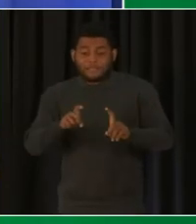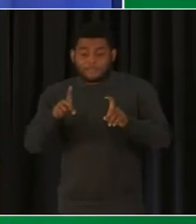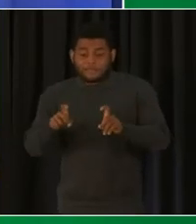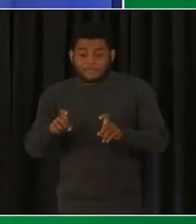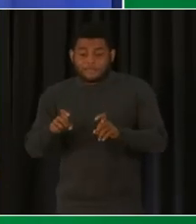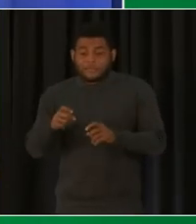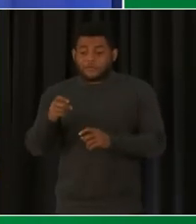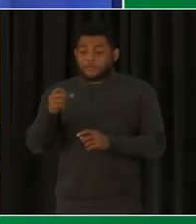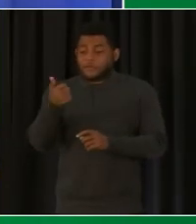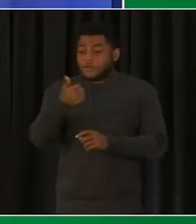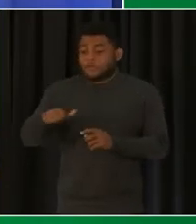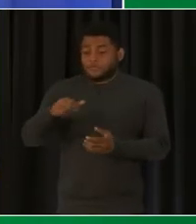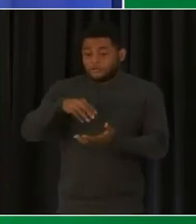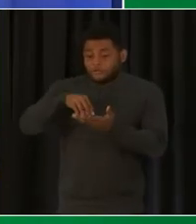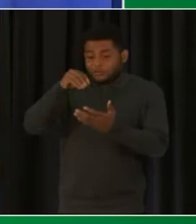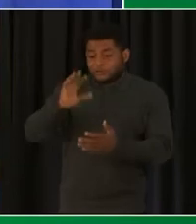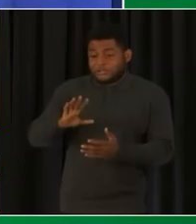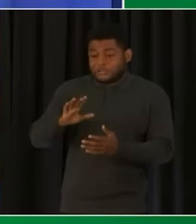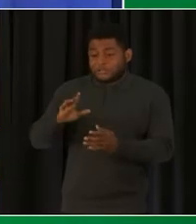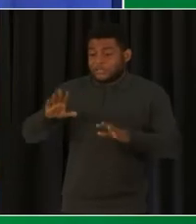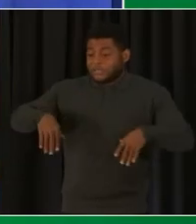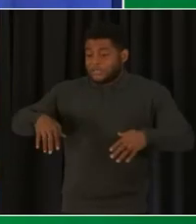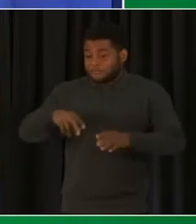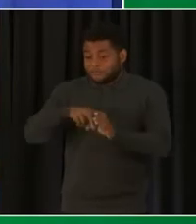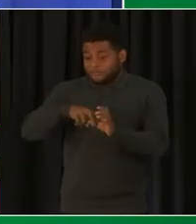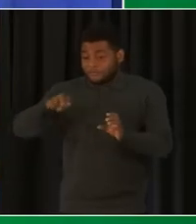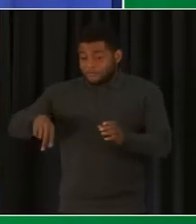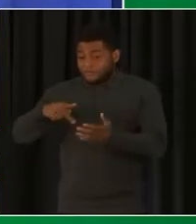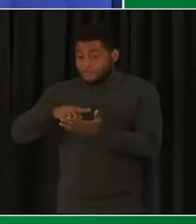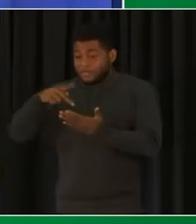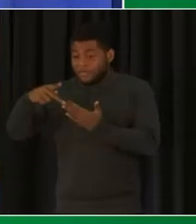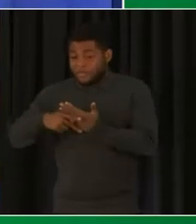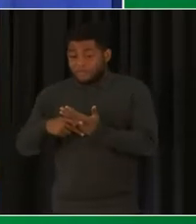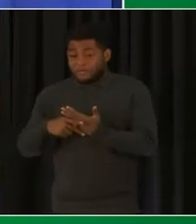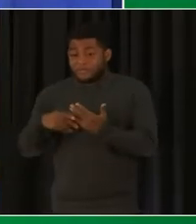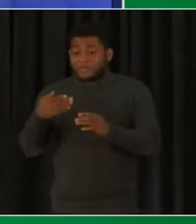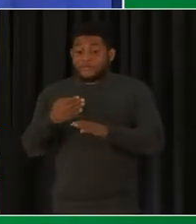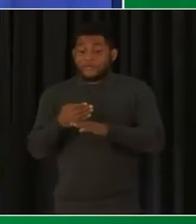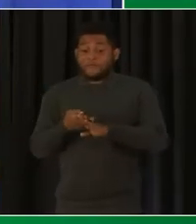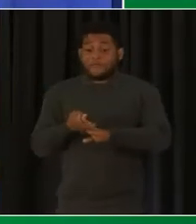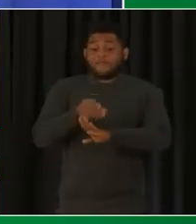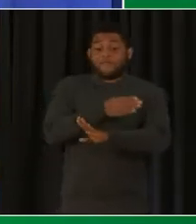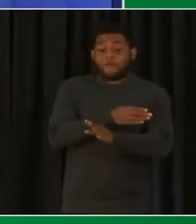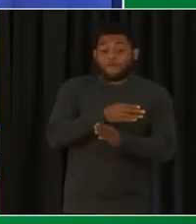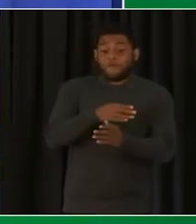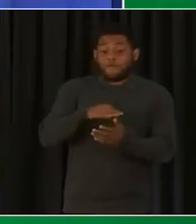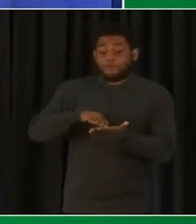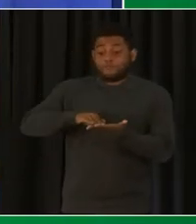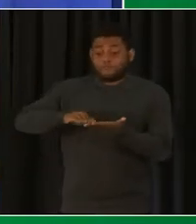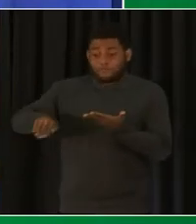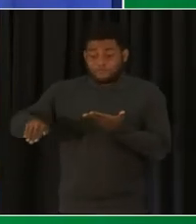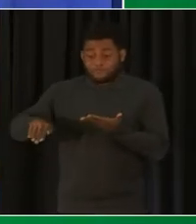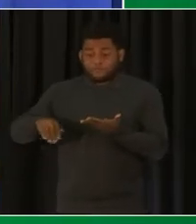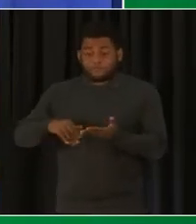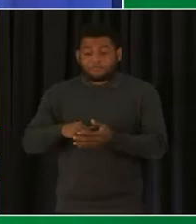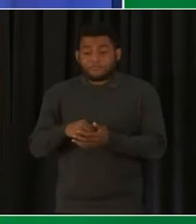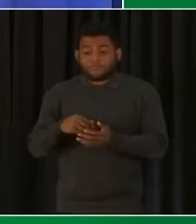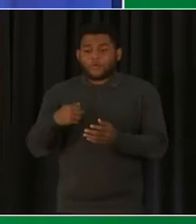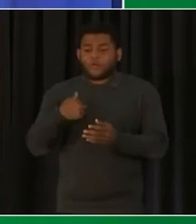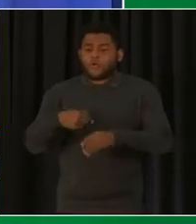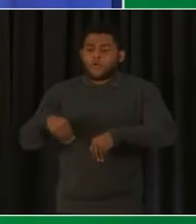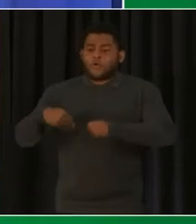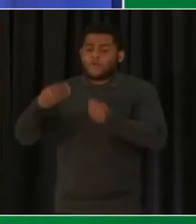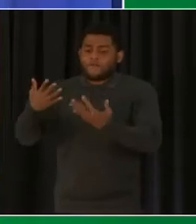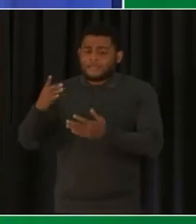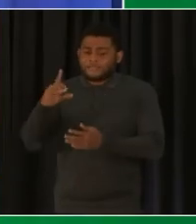student who had not opted out of the program. So prior to dismissal, to the greatest extent feasible,